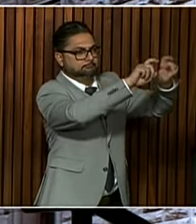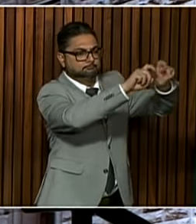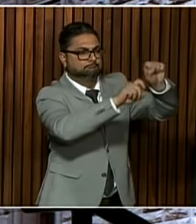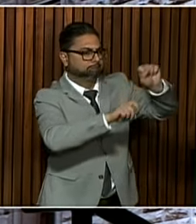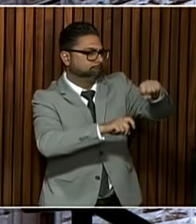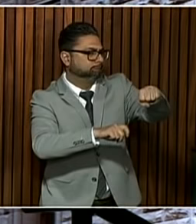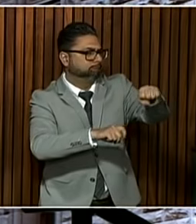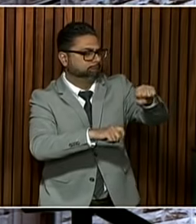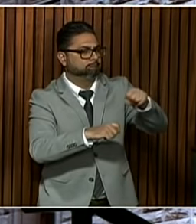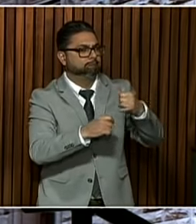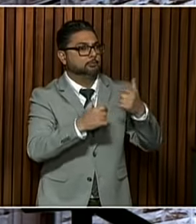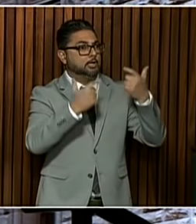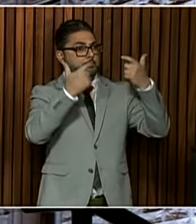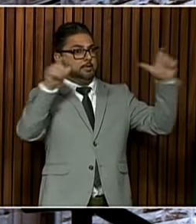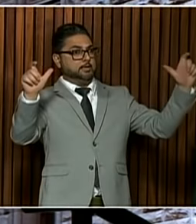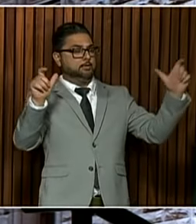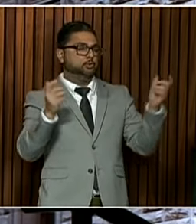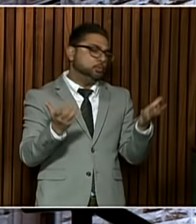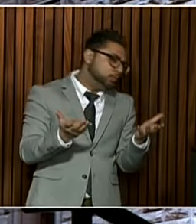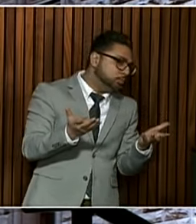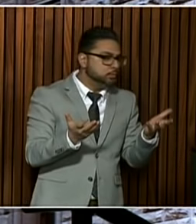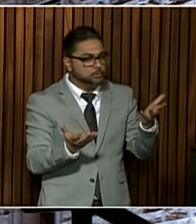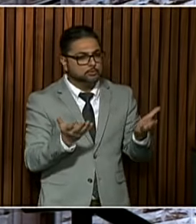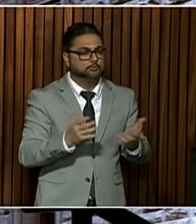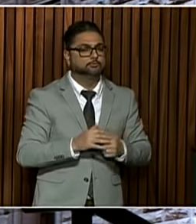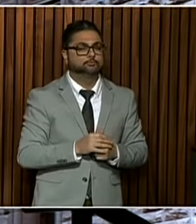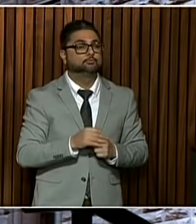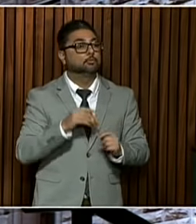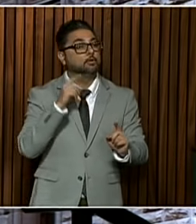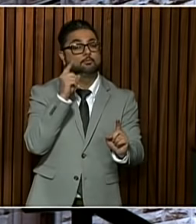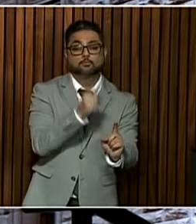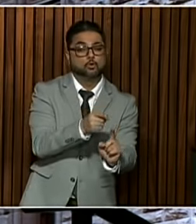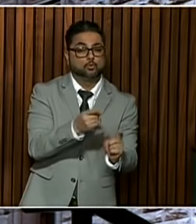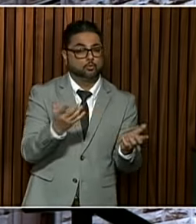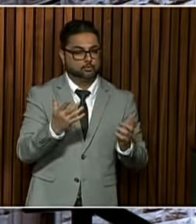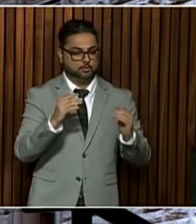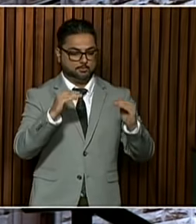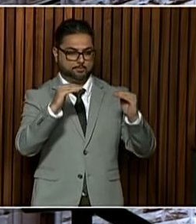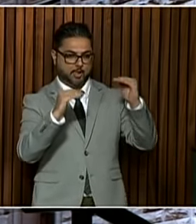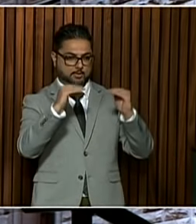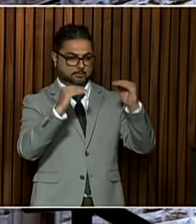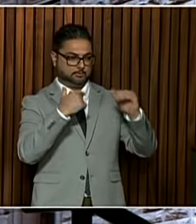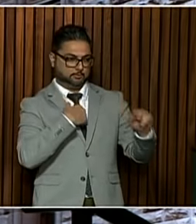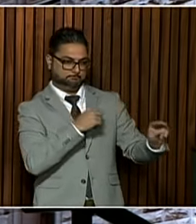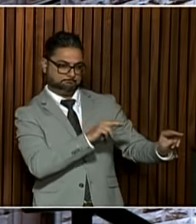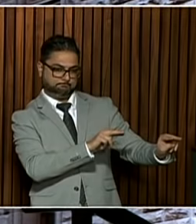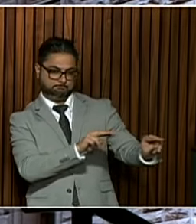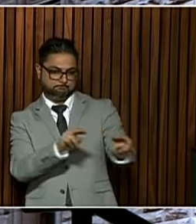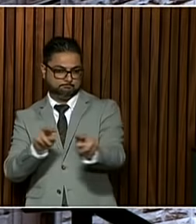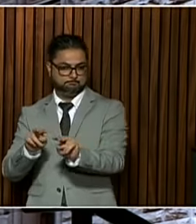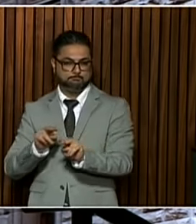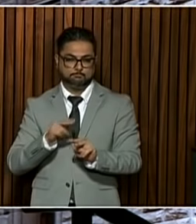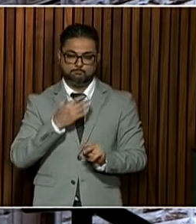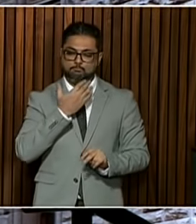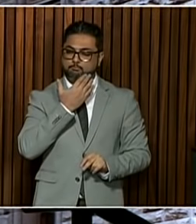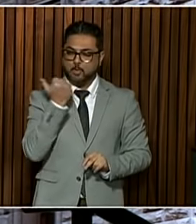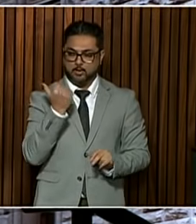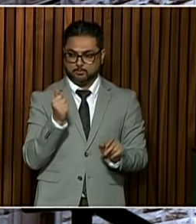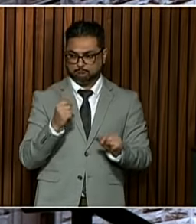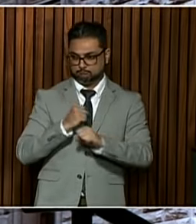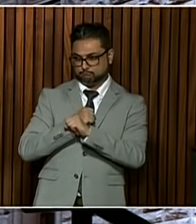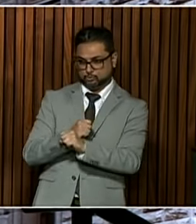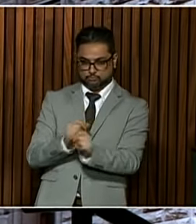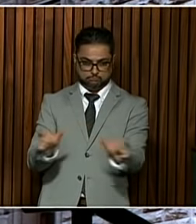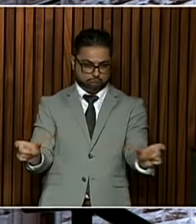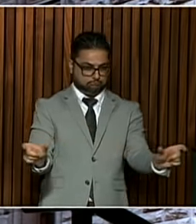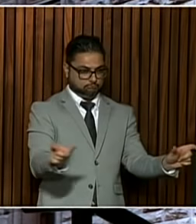the best result for the best procedure, trying to gain the best protection. And if it doesn't move the yardsticks much on protection, then we